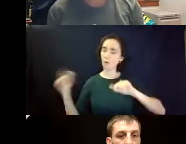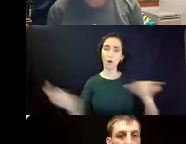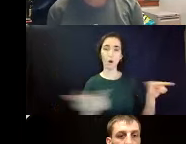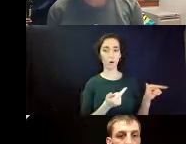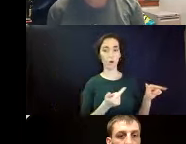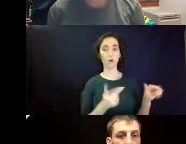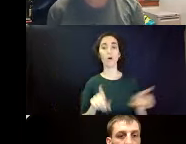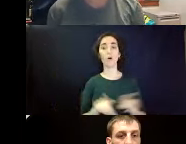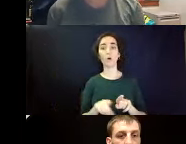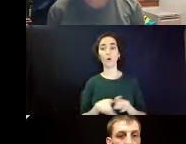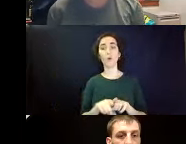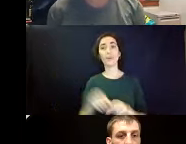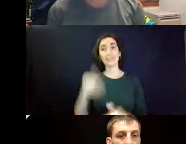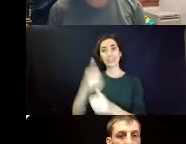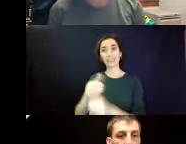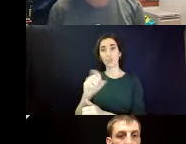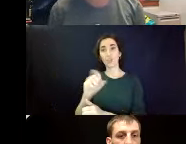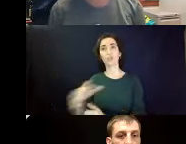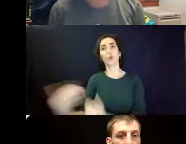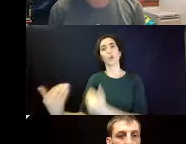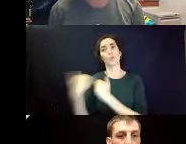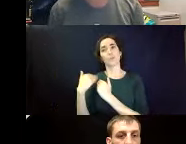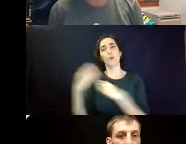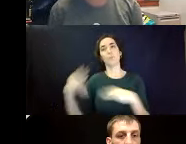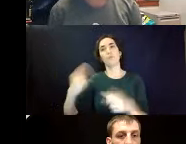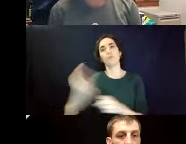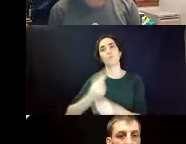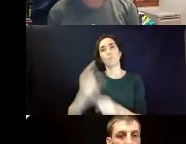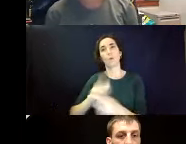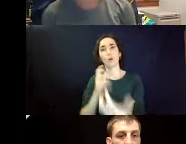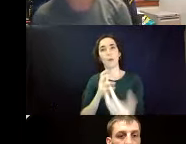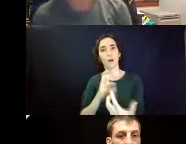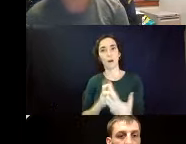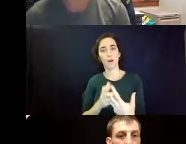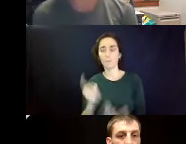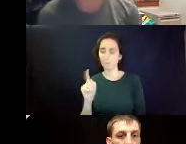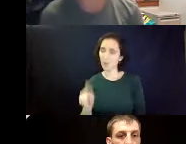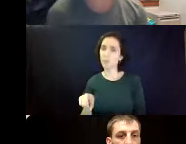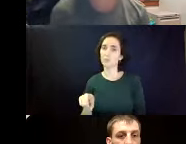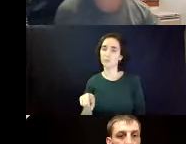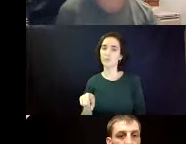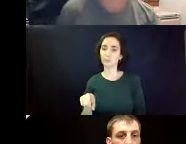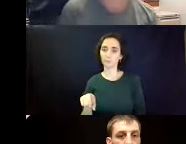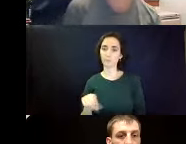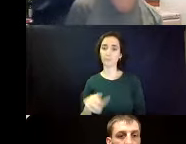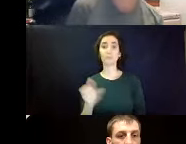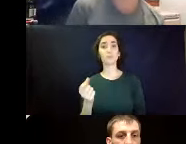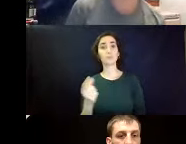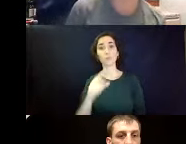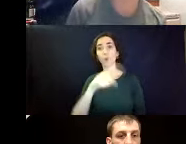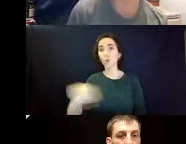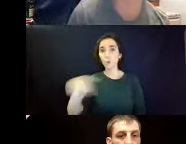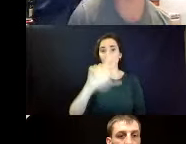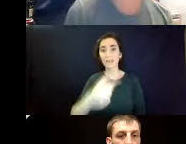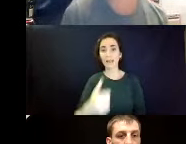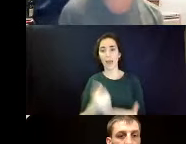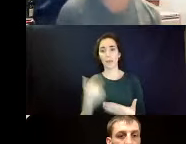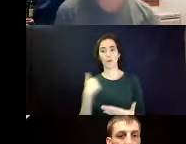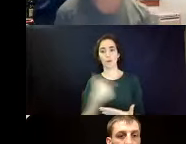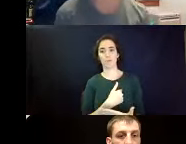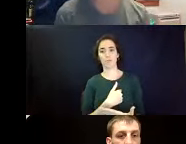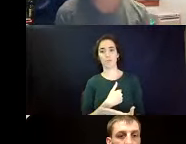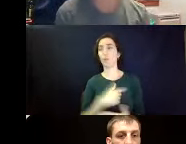the responsibility to provide reasonable accommodations. And you have to help us, you can tell the person